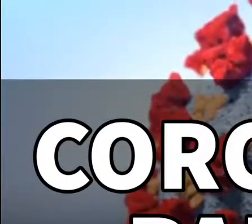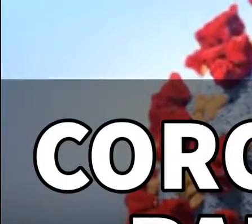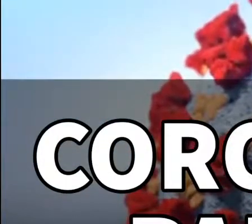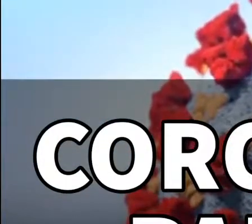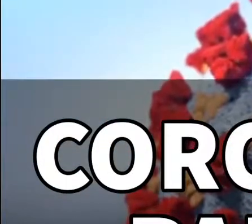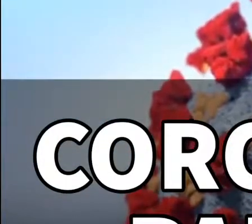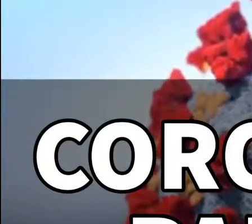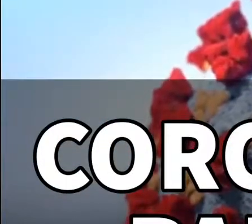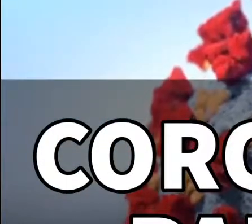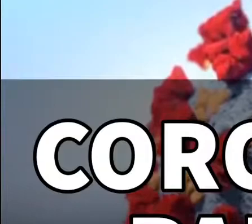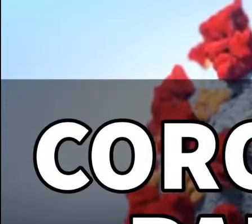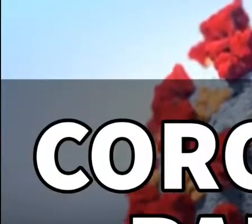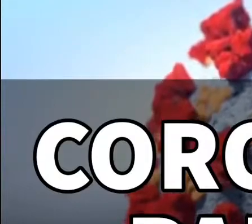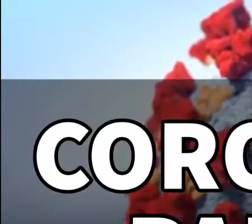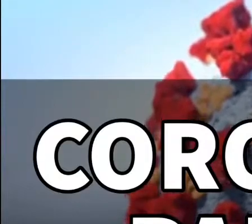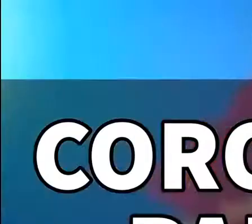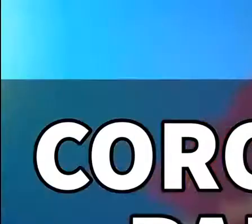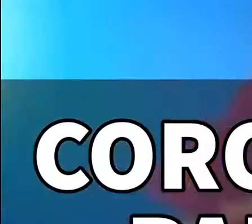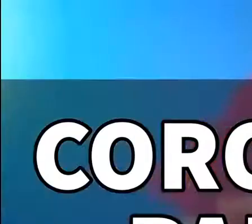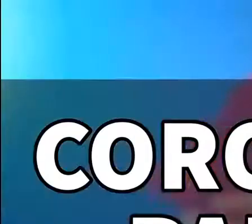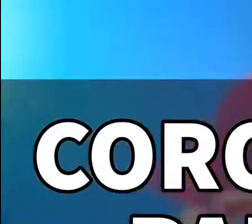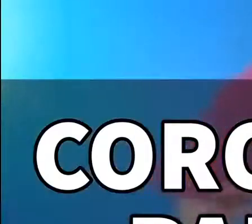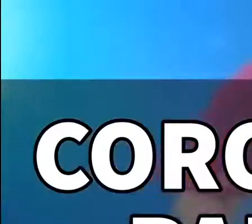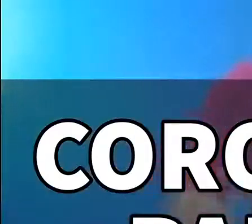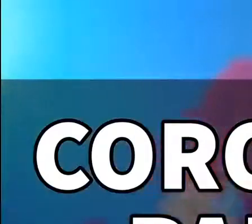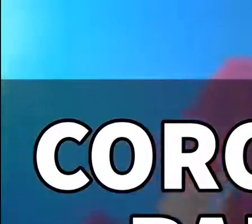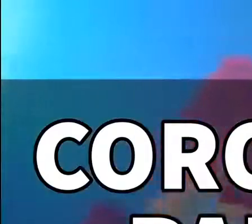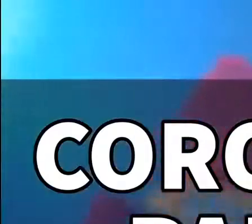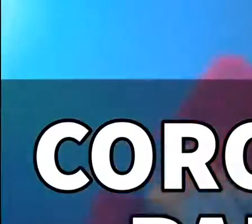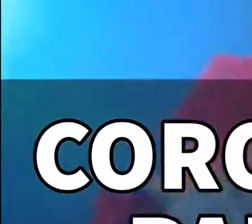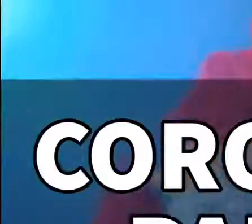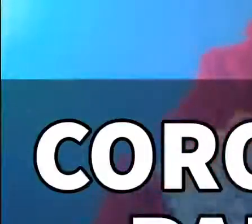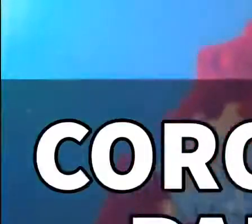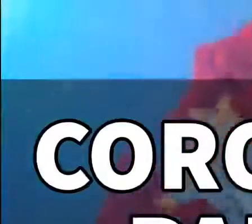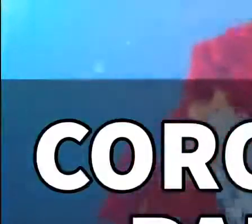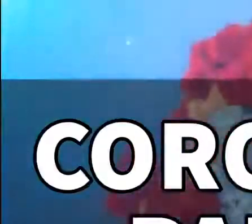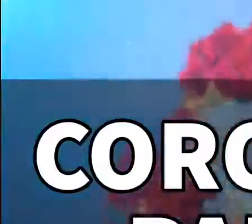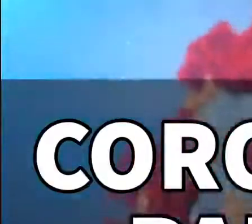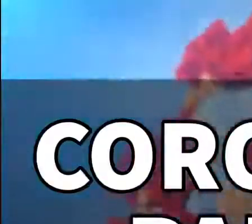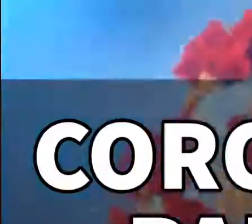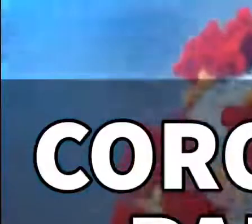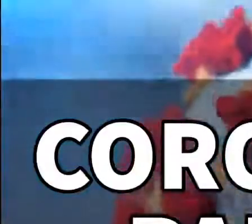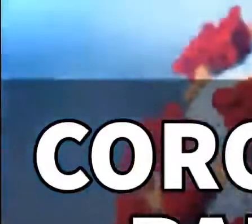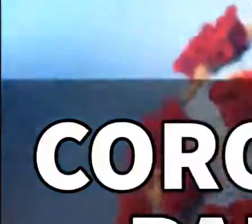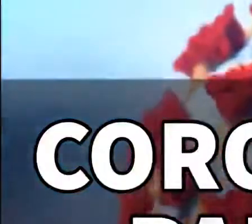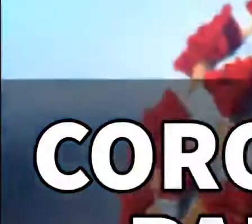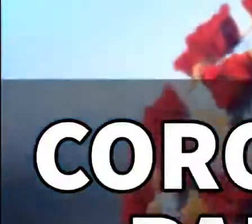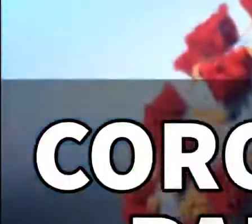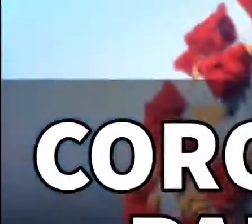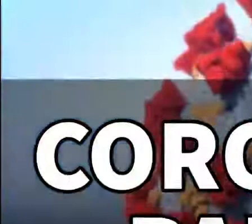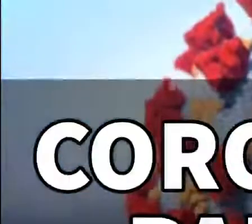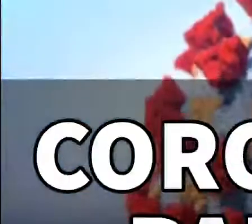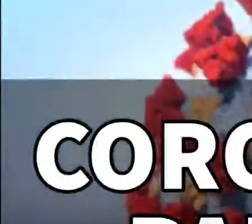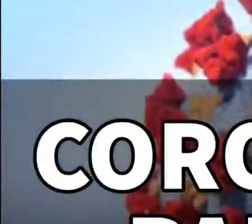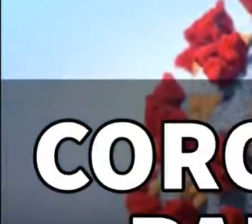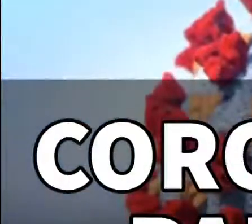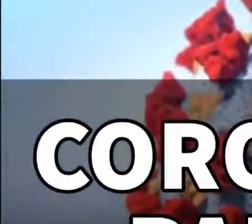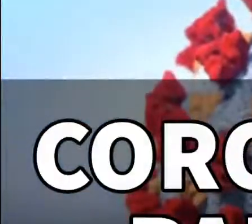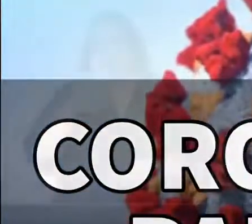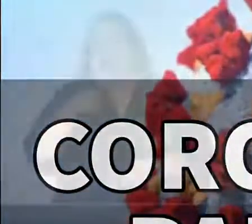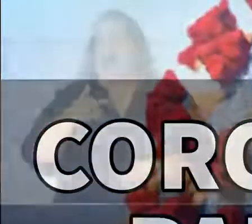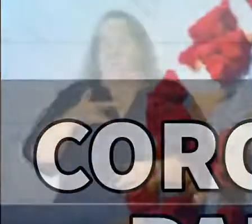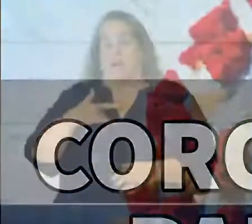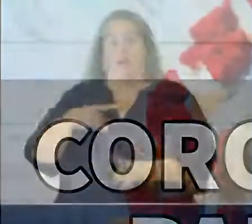part of state government and its funding. I don't want to say I'm optimistic because things are still really